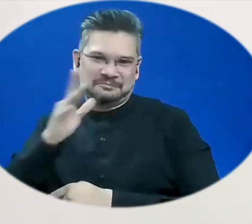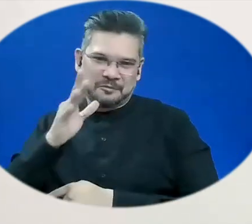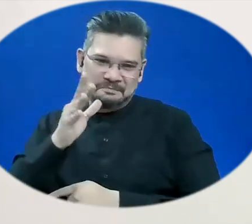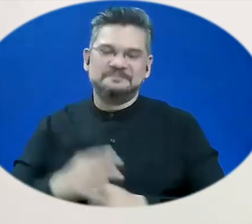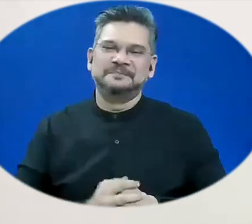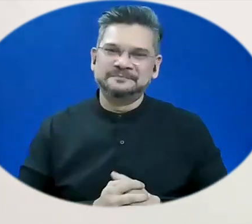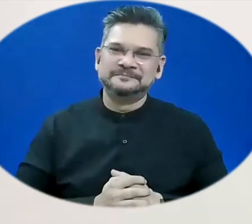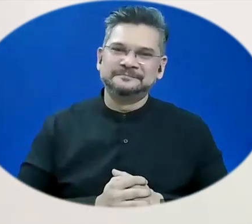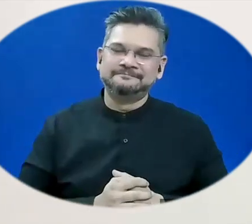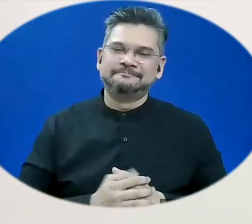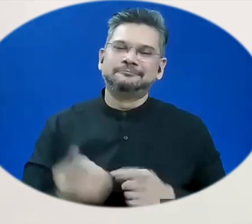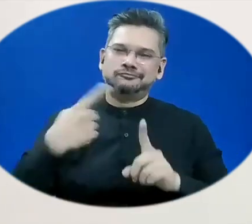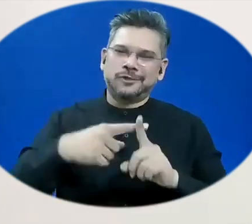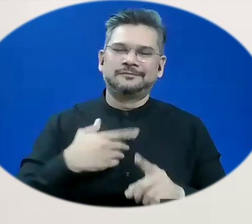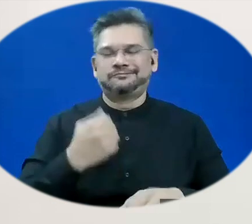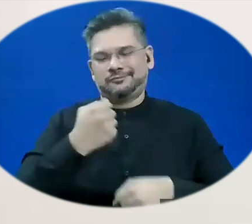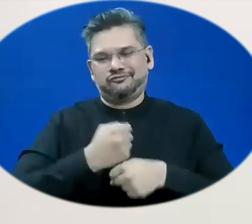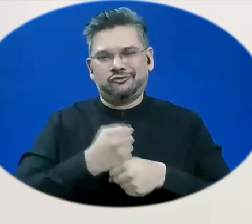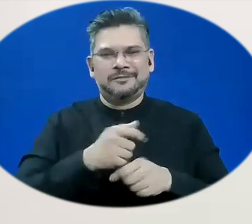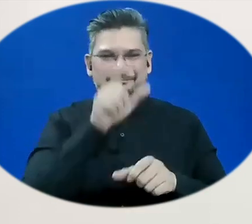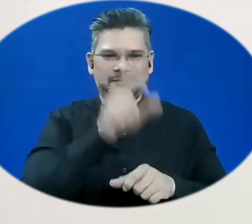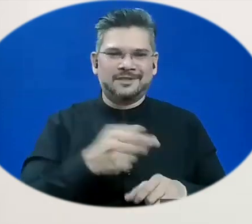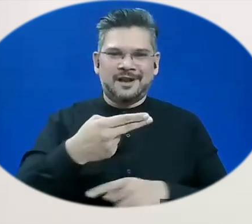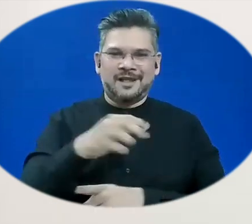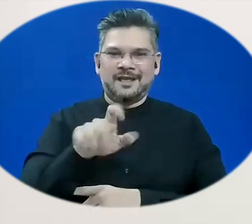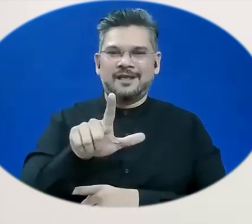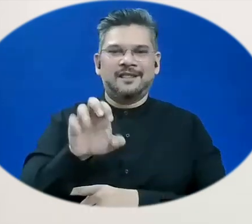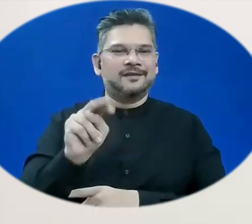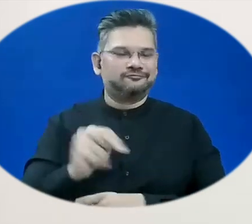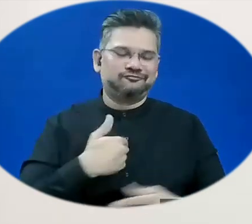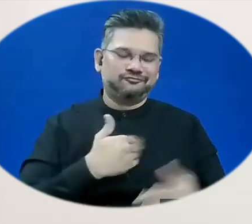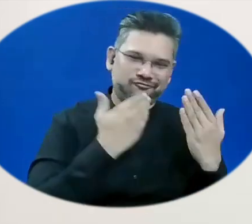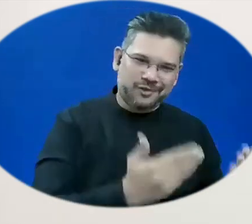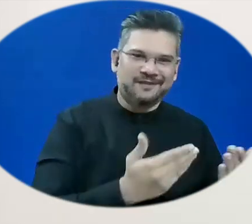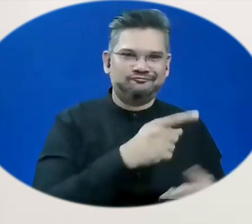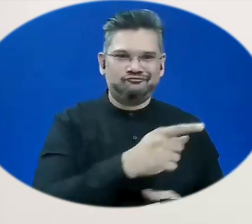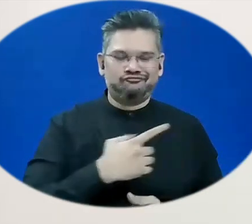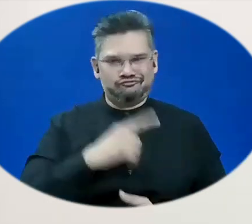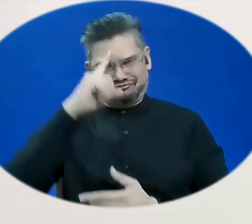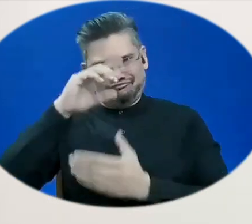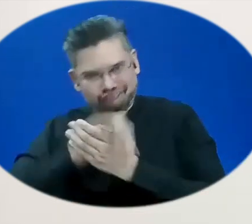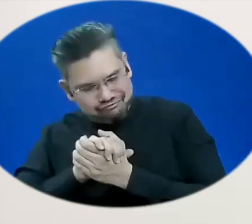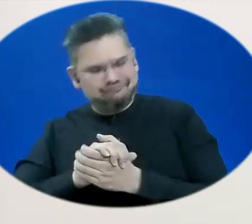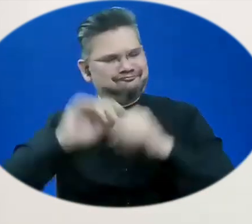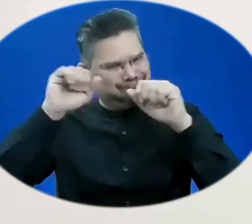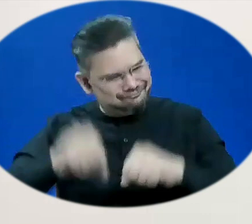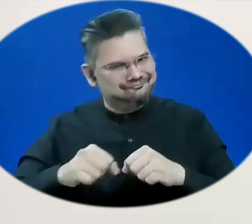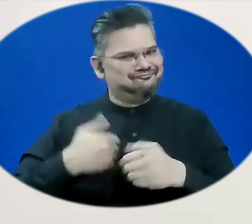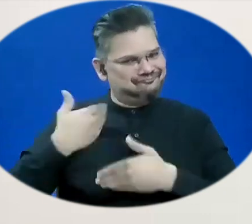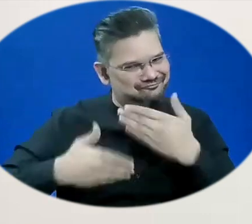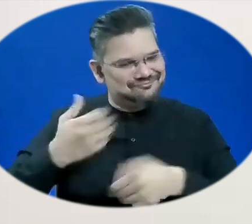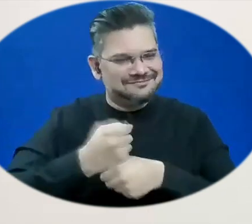thank my co-lead, Helen. Thank you for believing in me and going through this journey with me. Thank